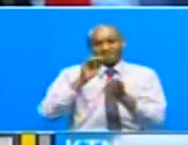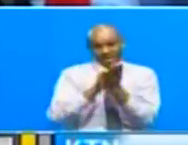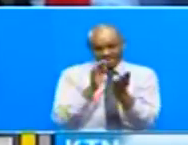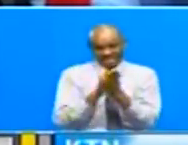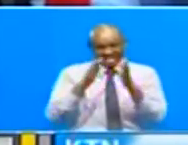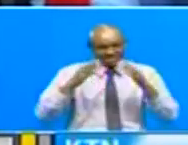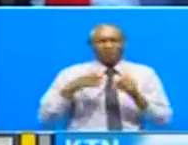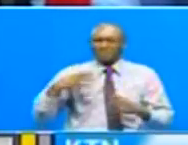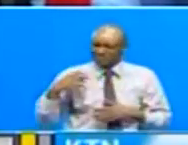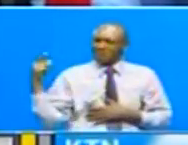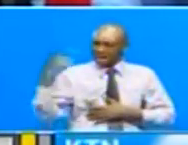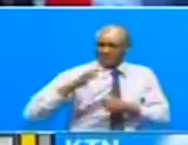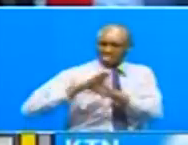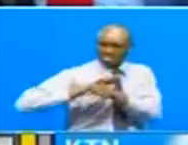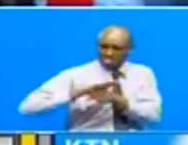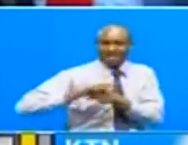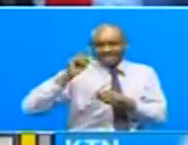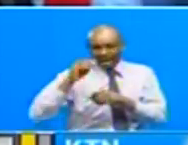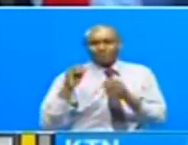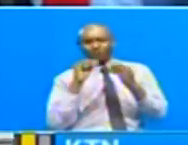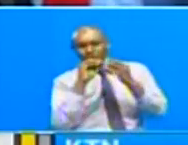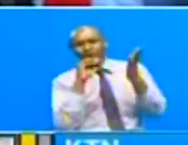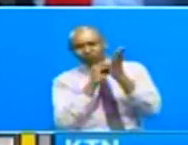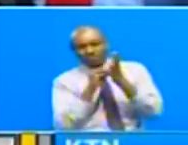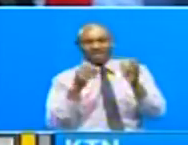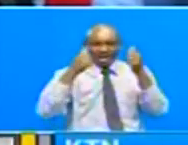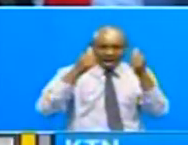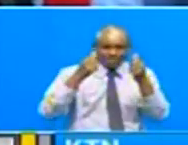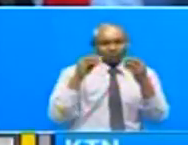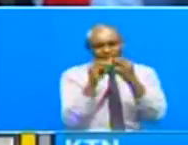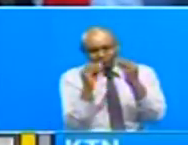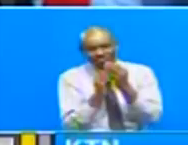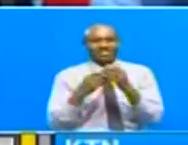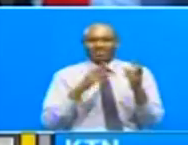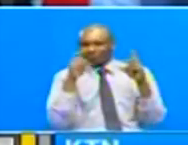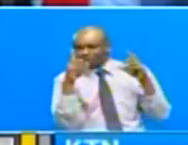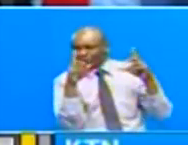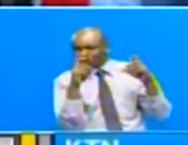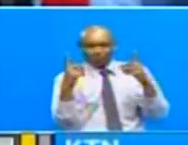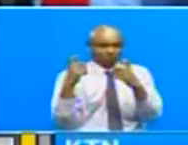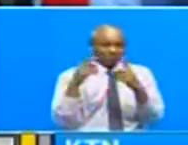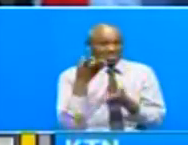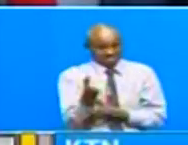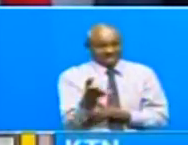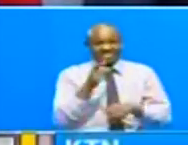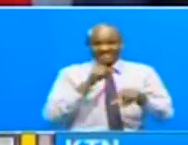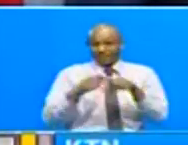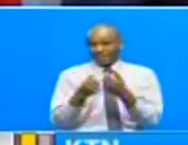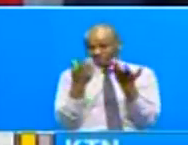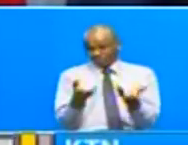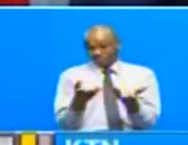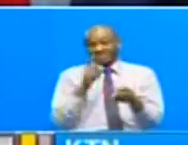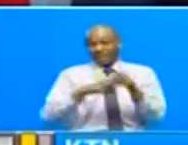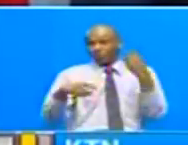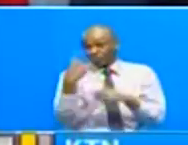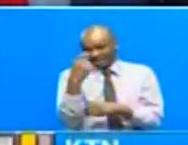Arsenal fans turned in their numbers to take selfies and kiss the 2-year trophy. Arsenal FC clinched the trophy following its victory